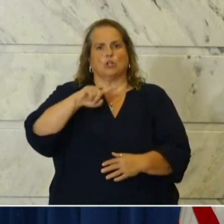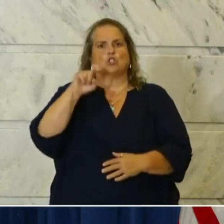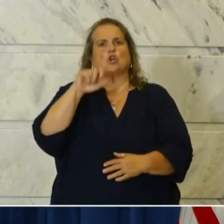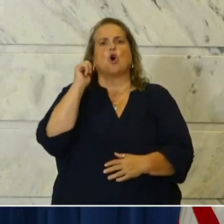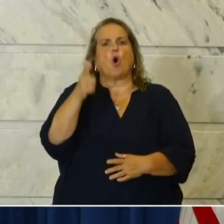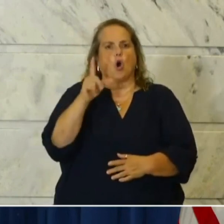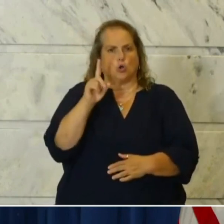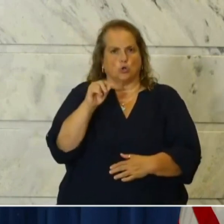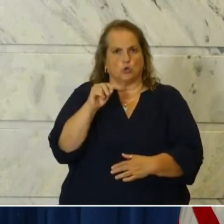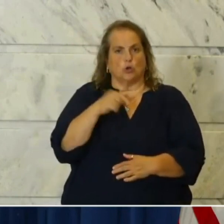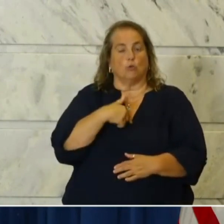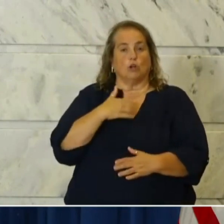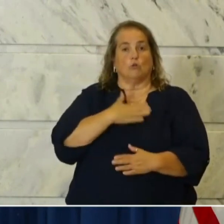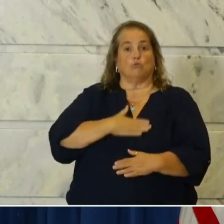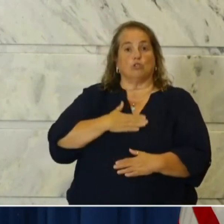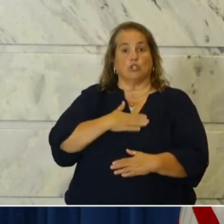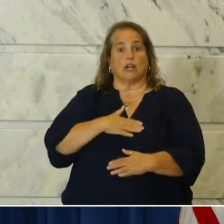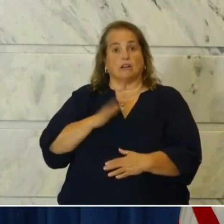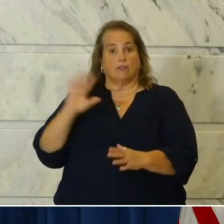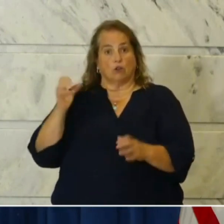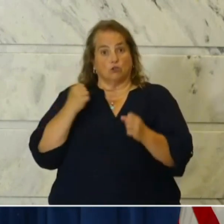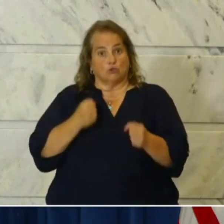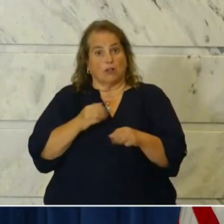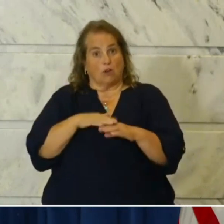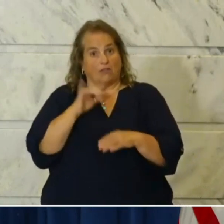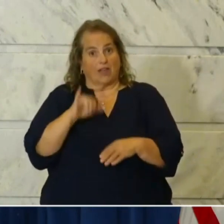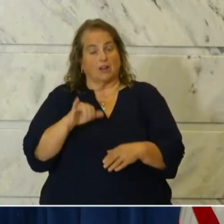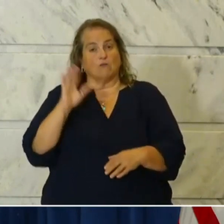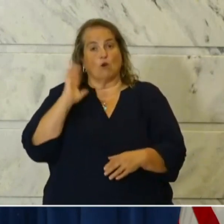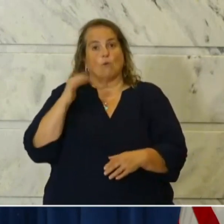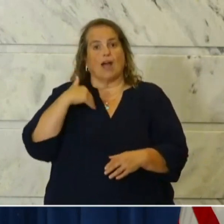do. We appreciate her strength on this. Former head